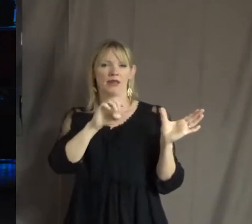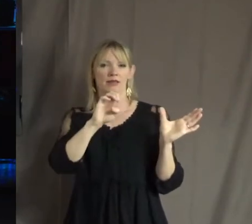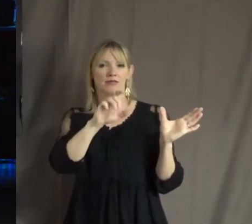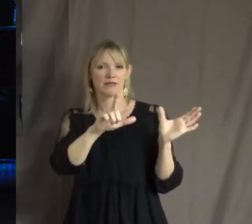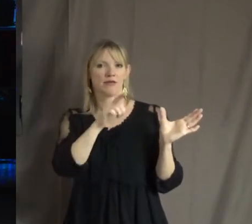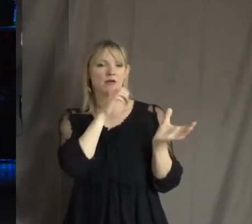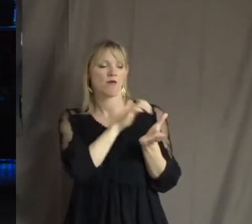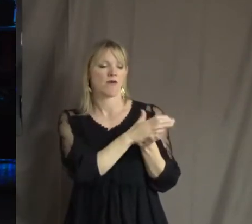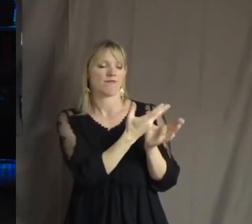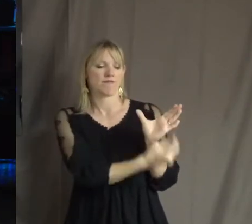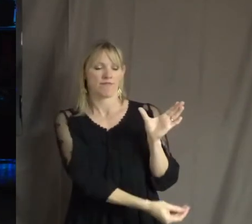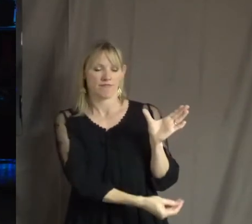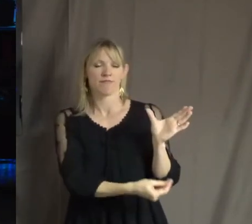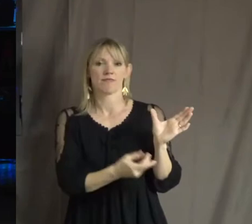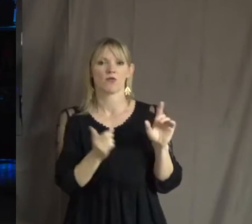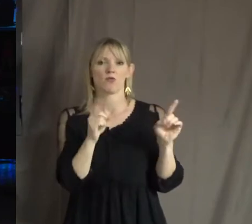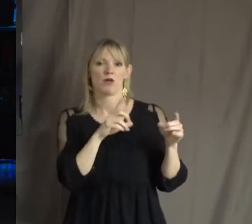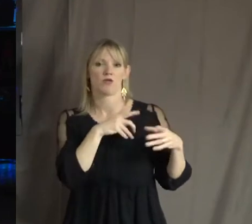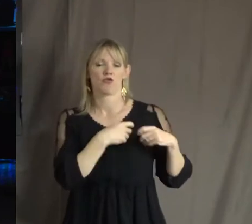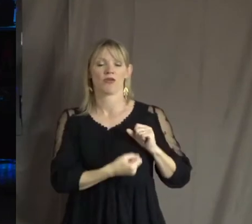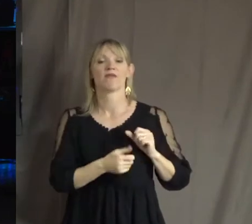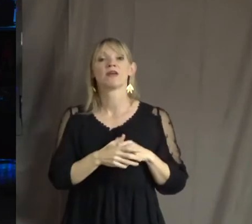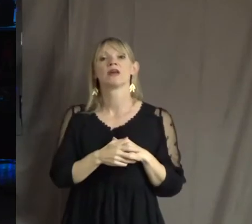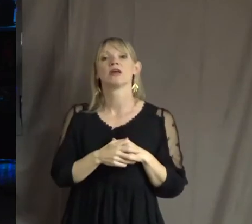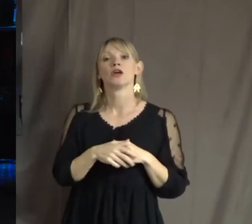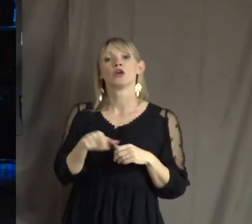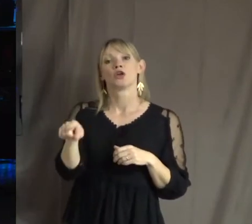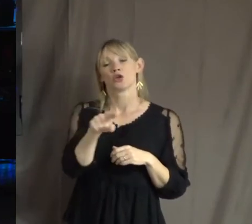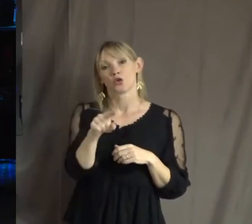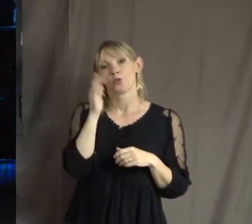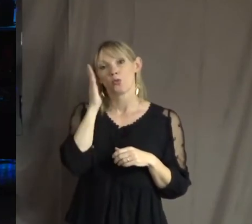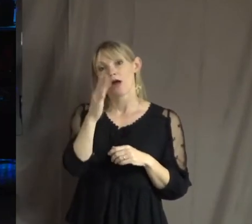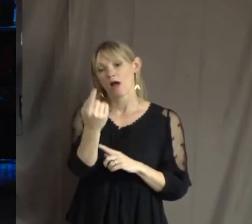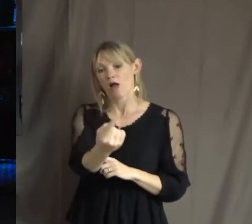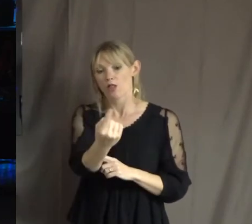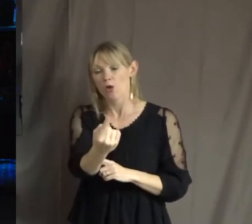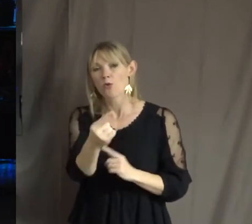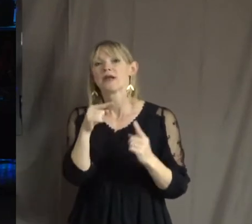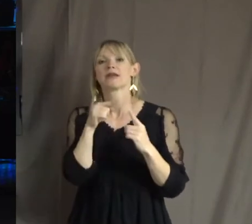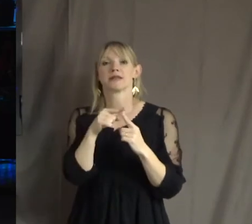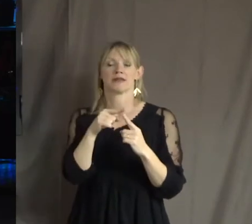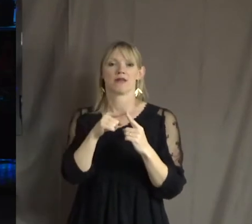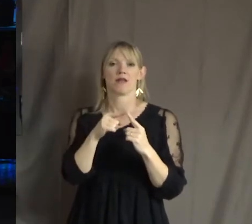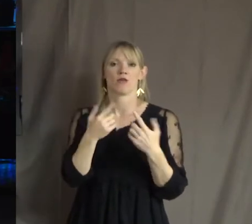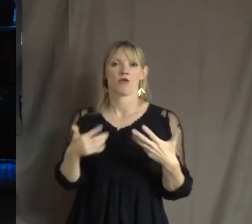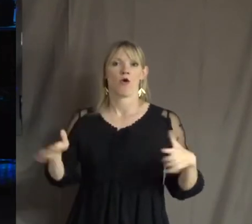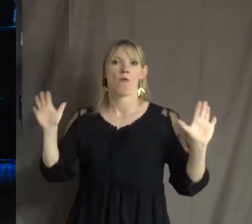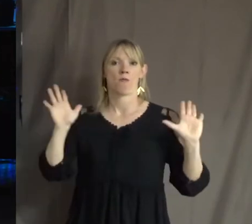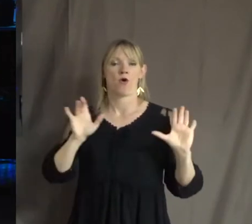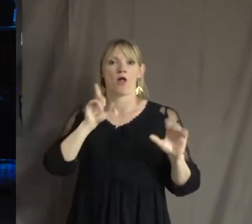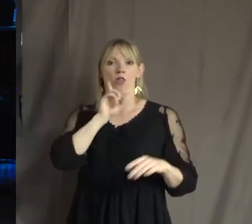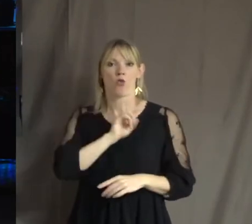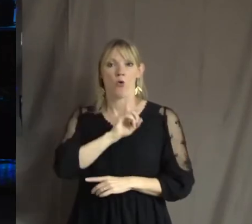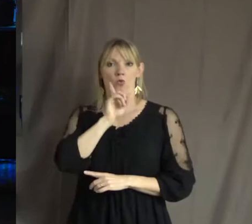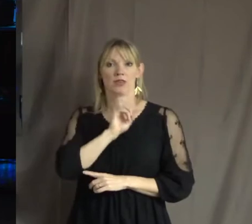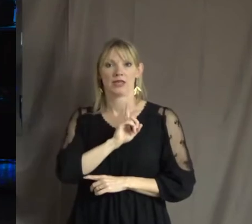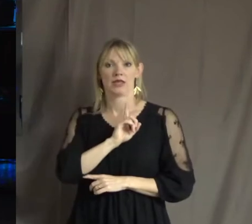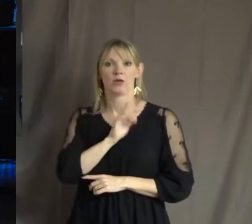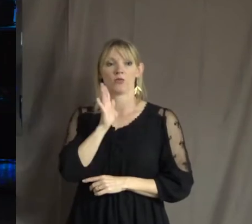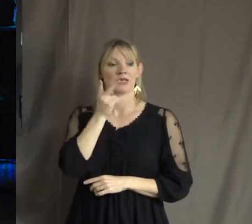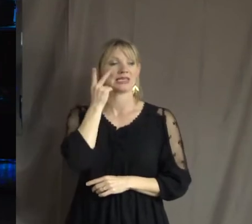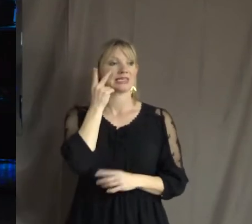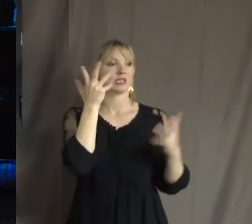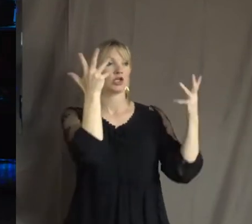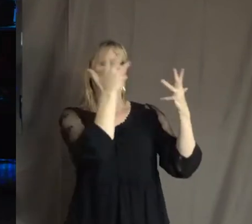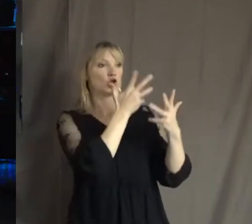And he wrote this: "You will be alone until you are no longer lonely. You will look at darkness until